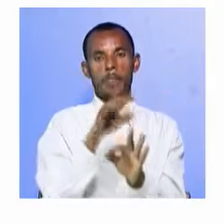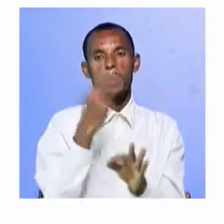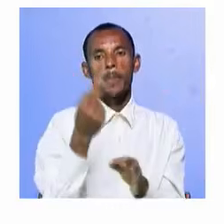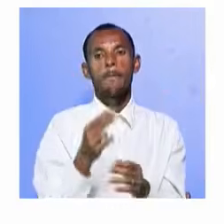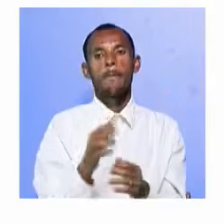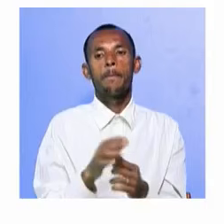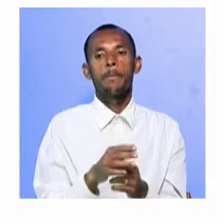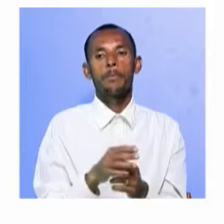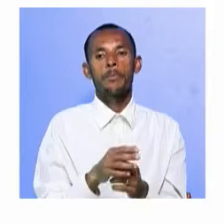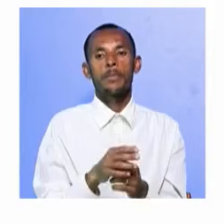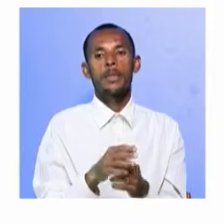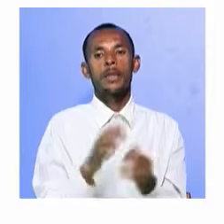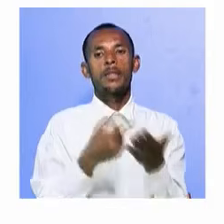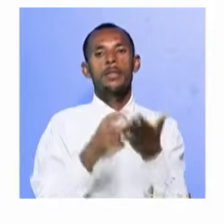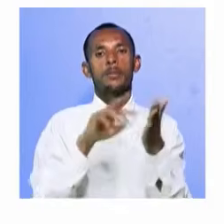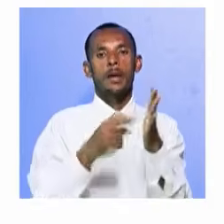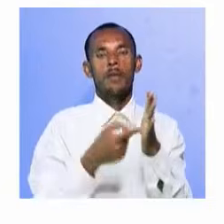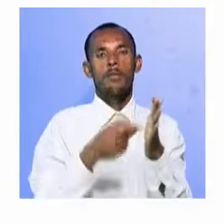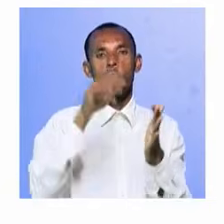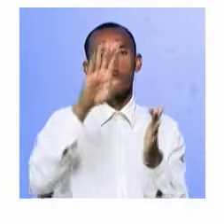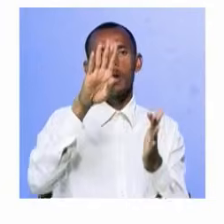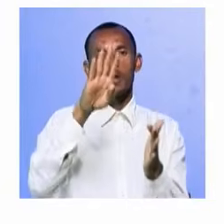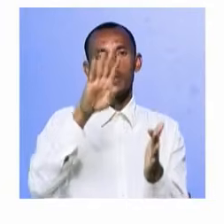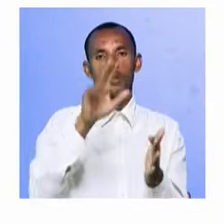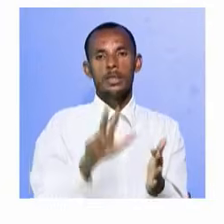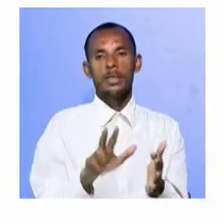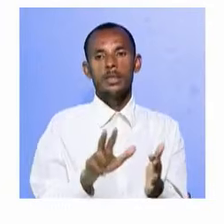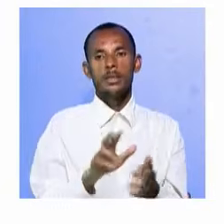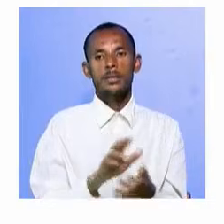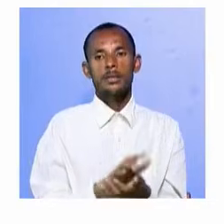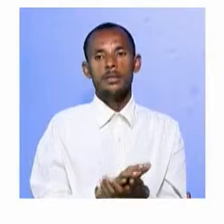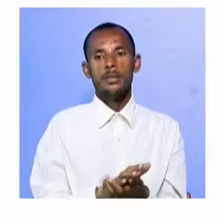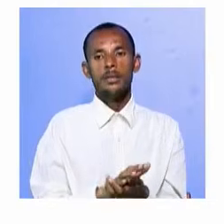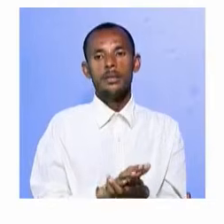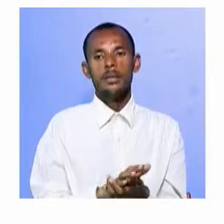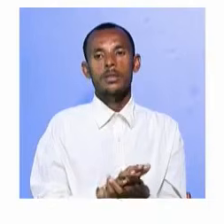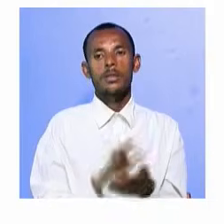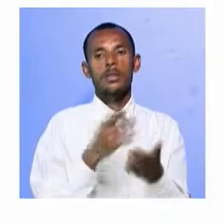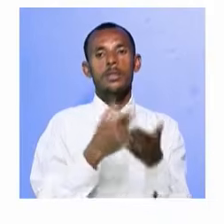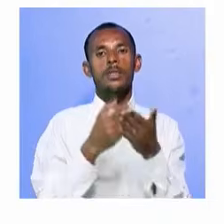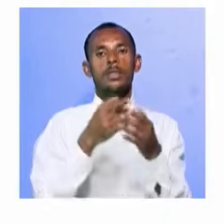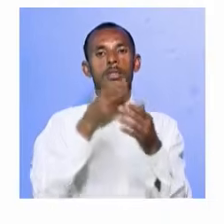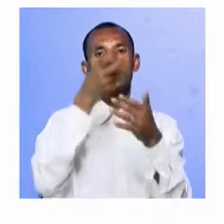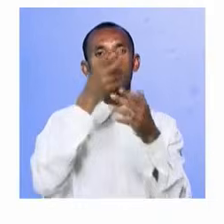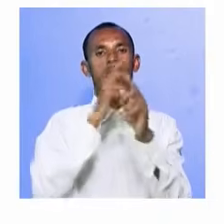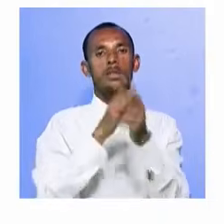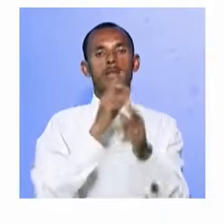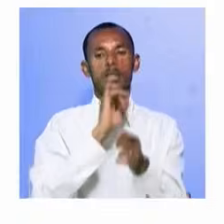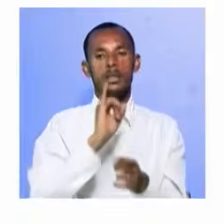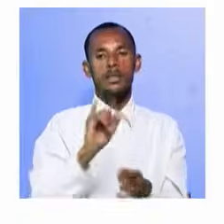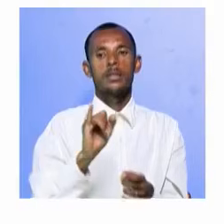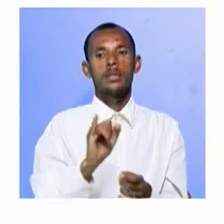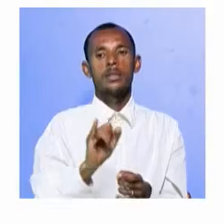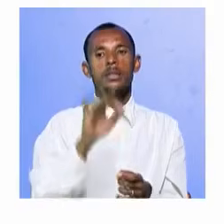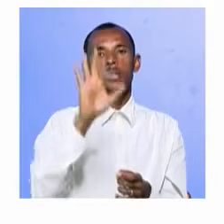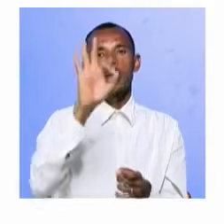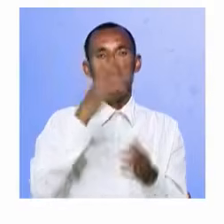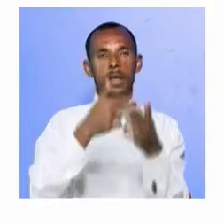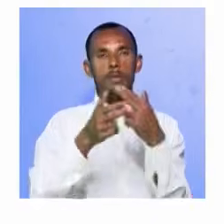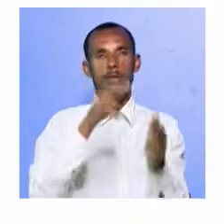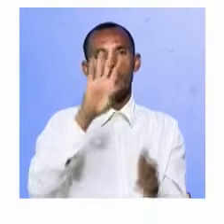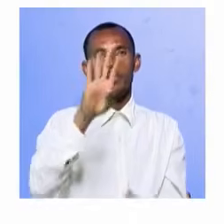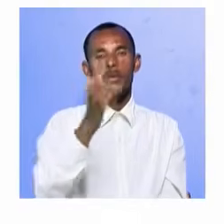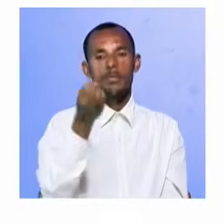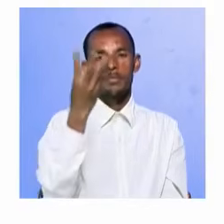fraction. This becomes 4 over 3. Now, this result gives us 9 times